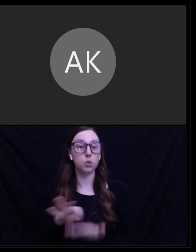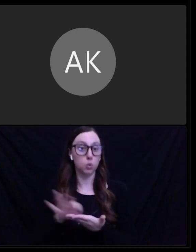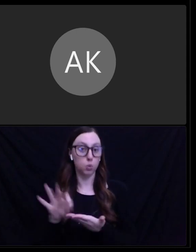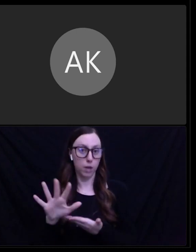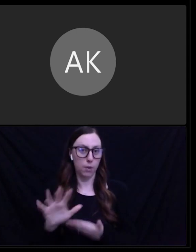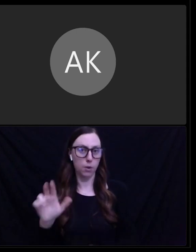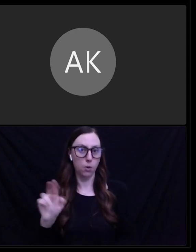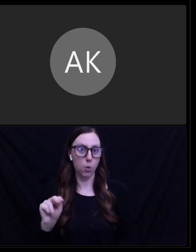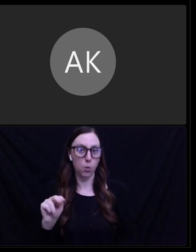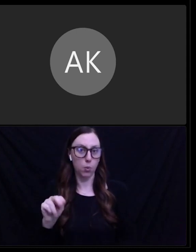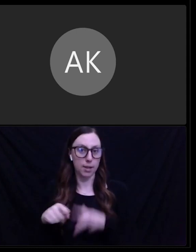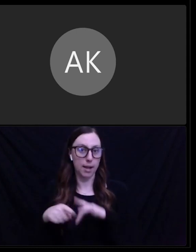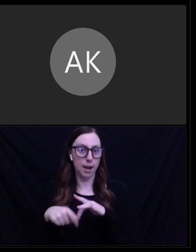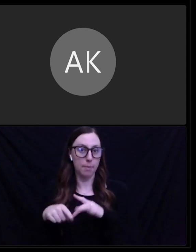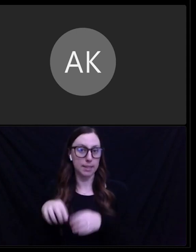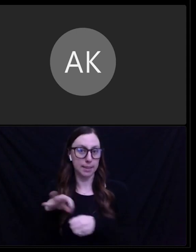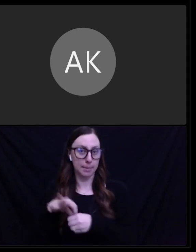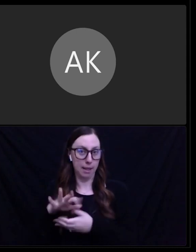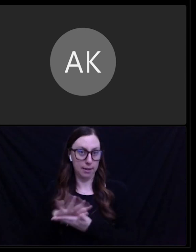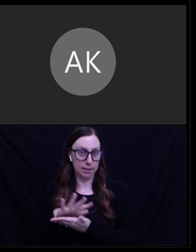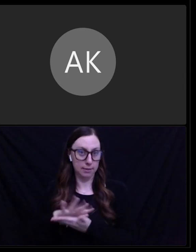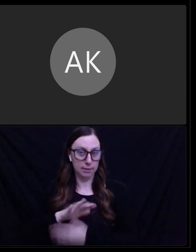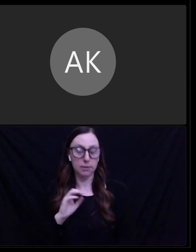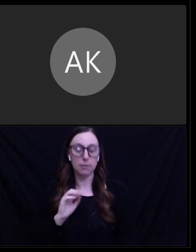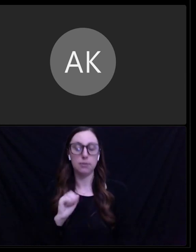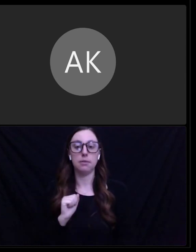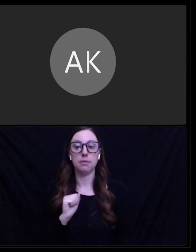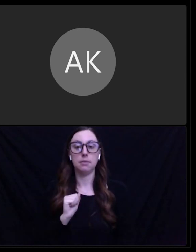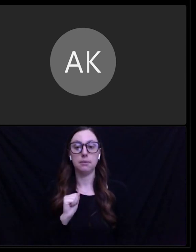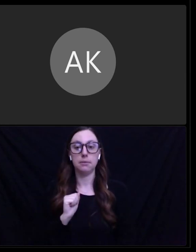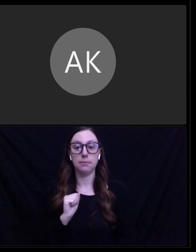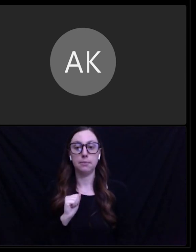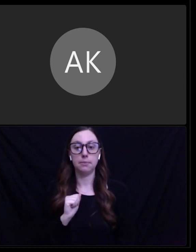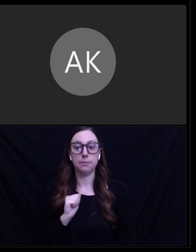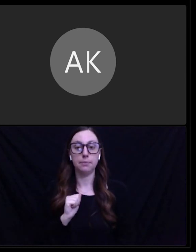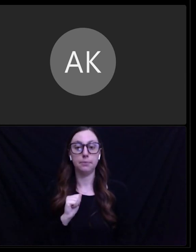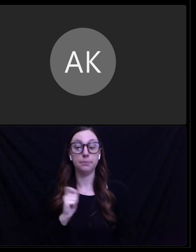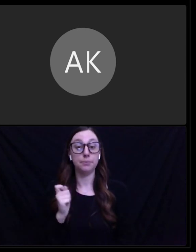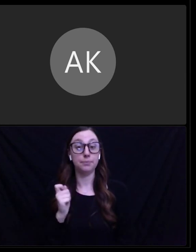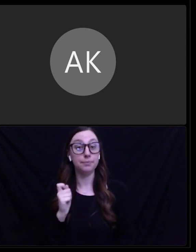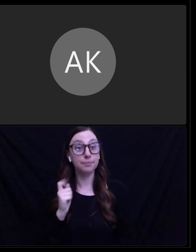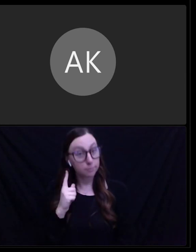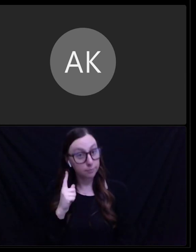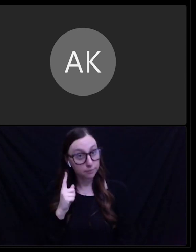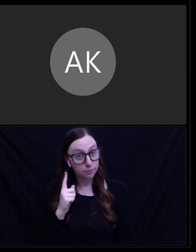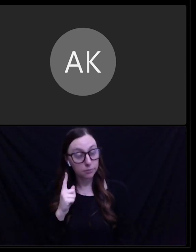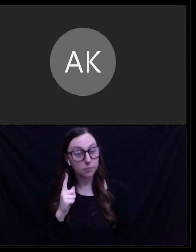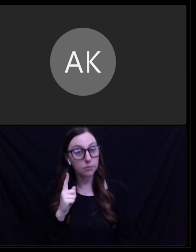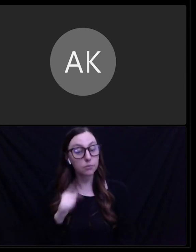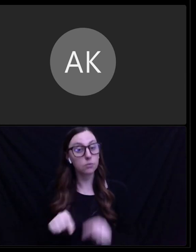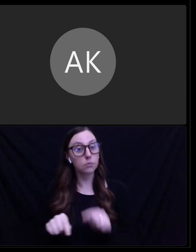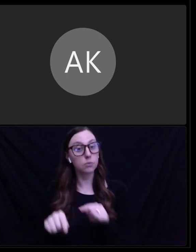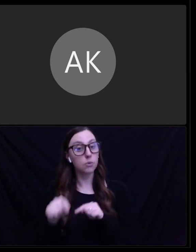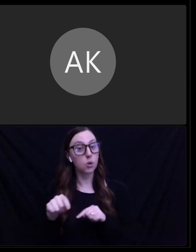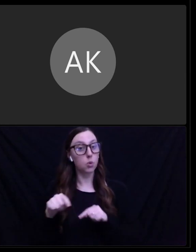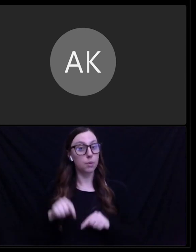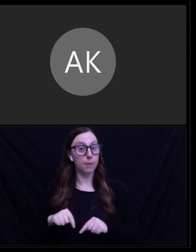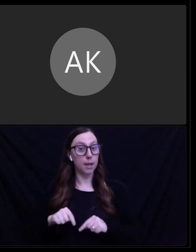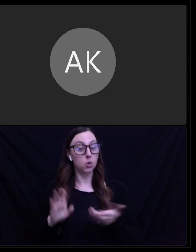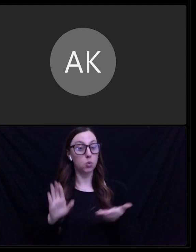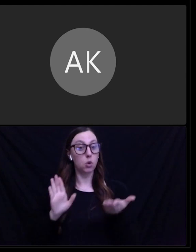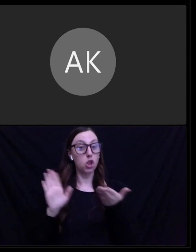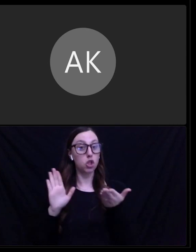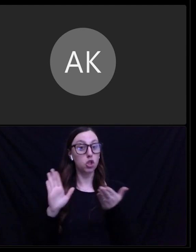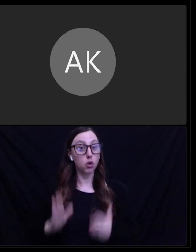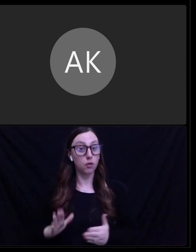ballots. Now, the catch is that, going back to that server that I mentioned, that